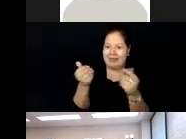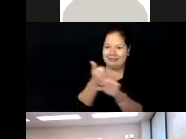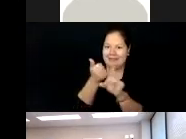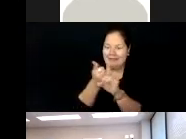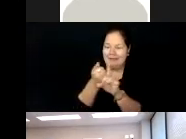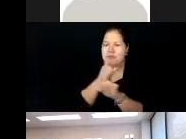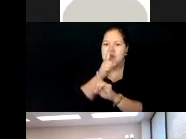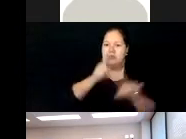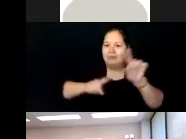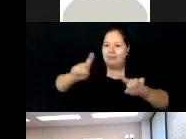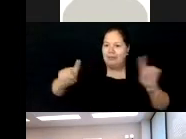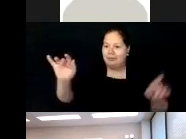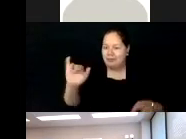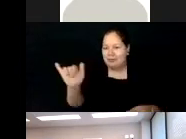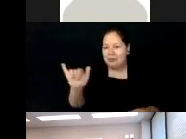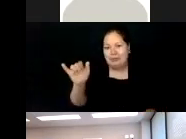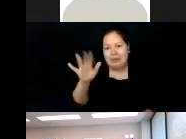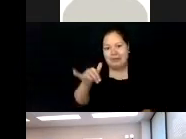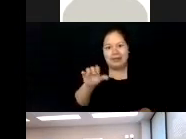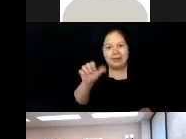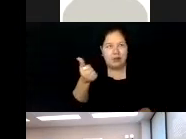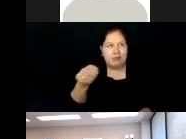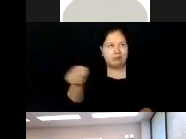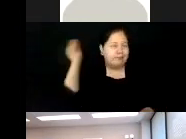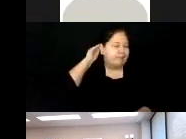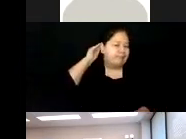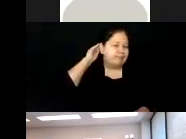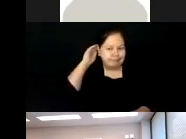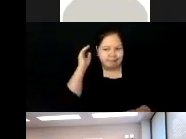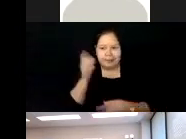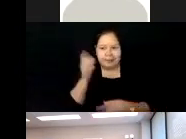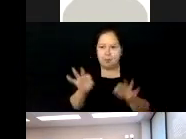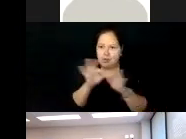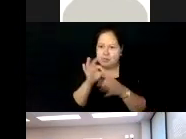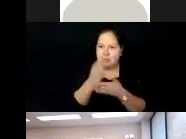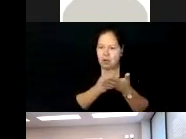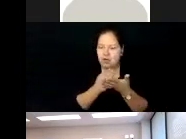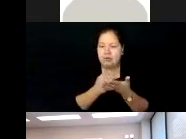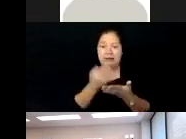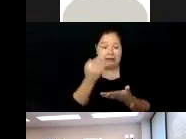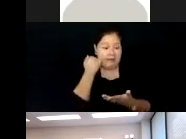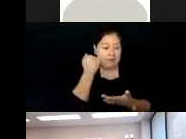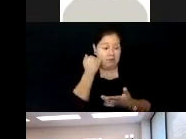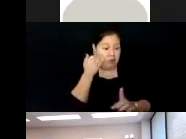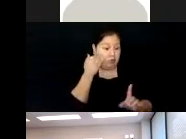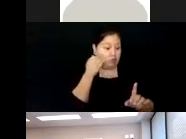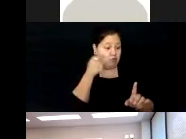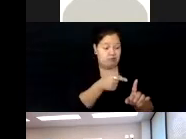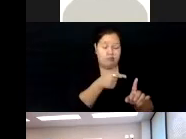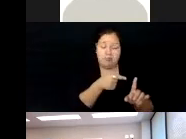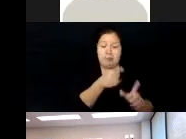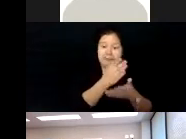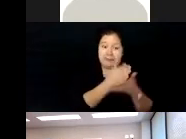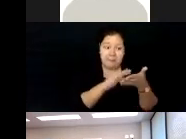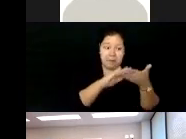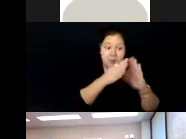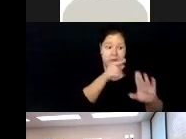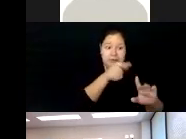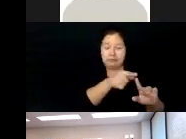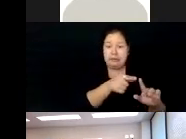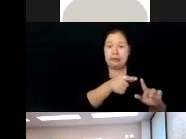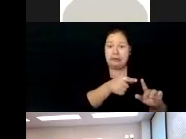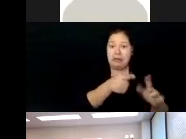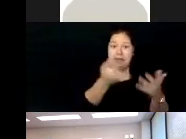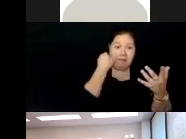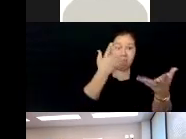think, is another important component, knowing that for some people to be able to access healthcare services